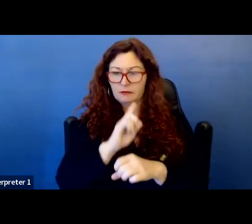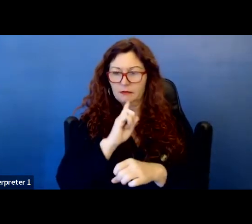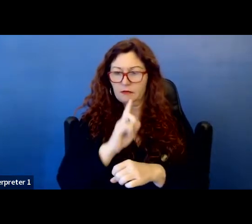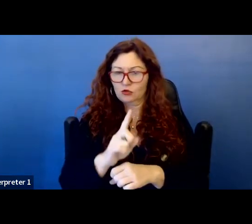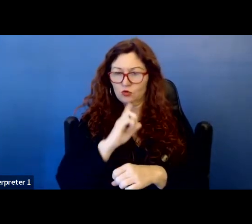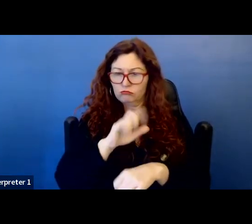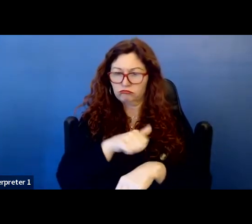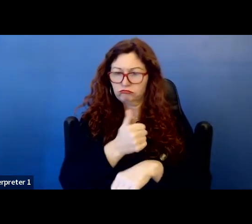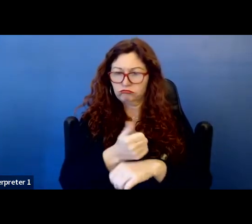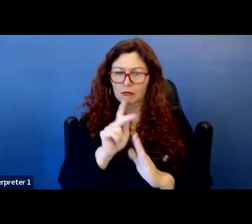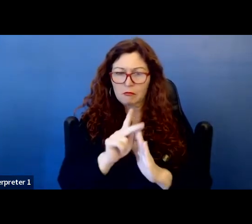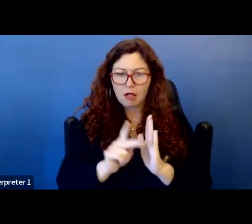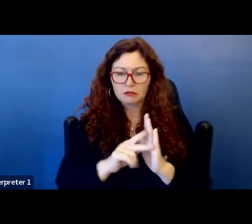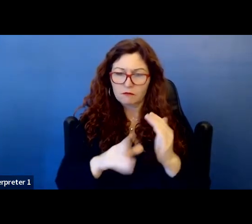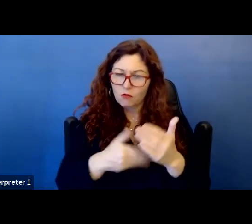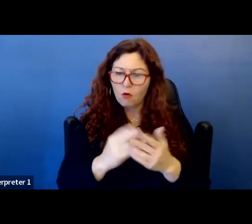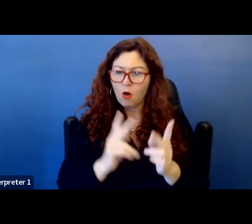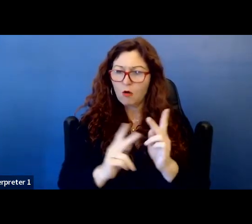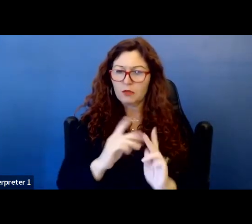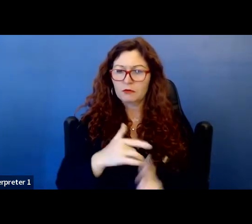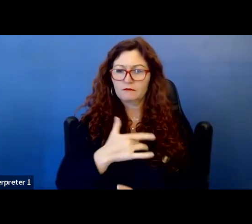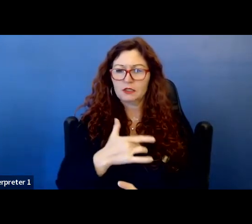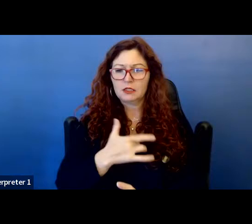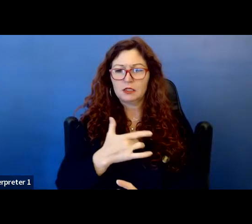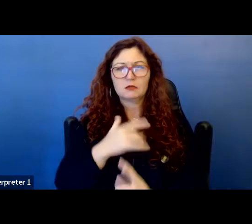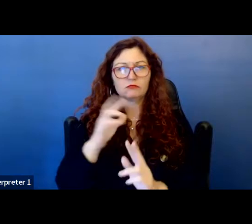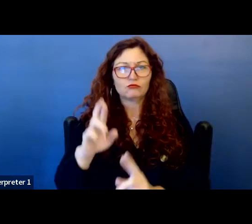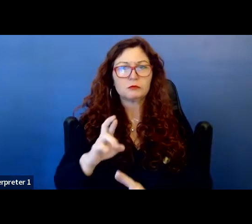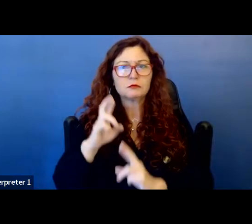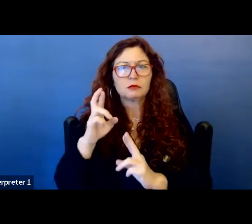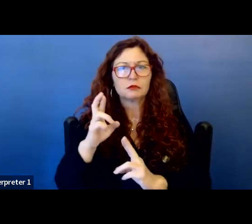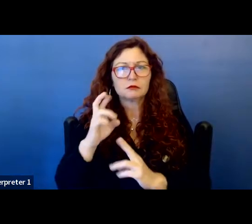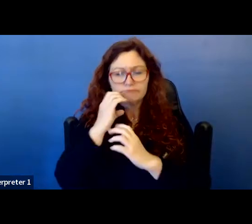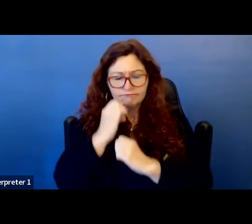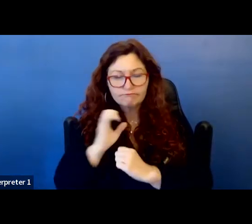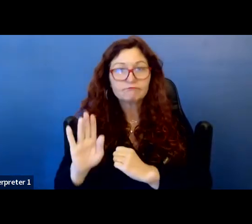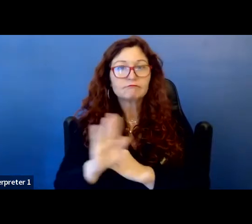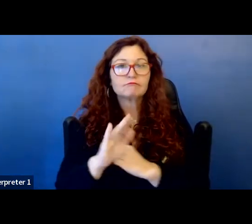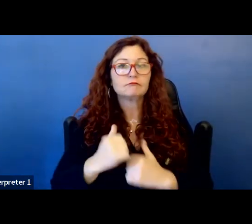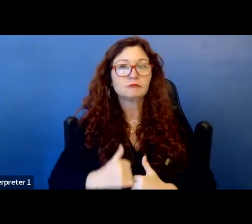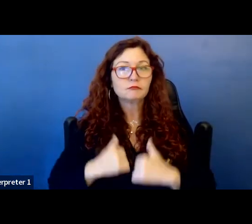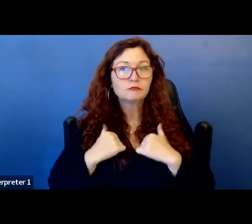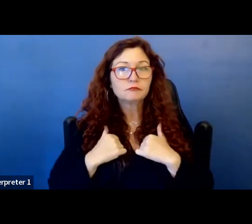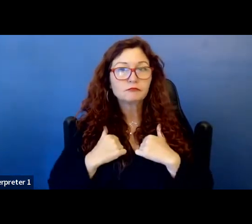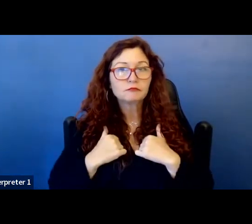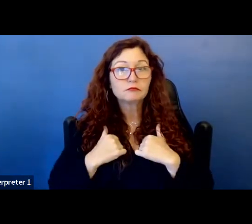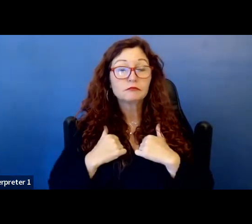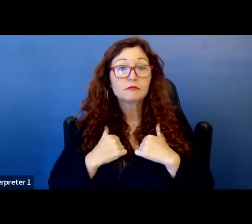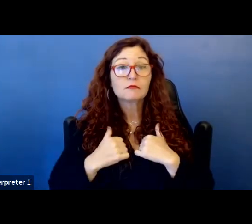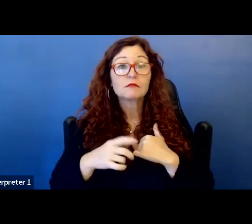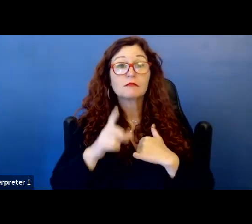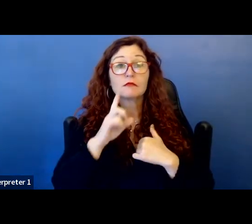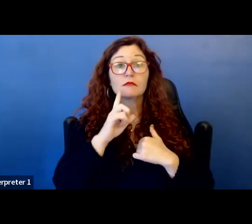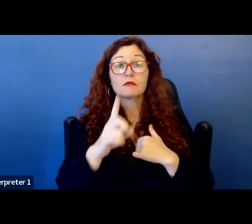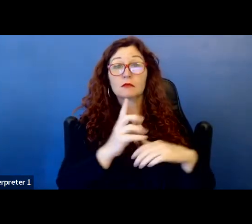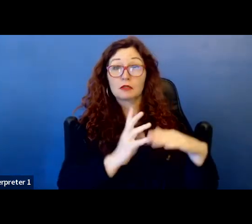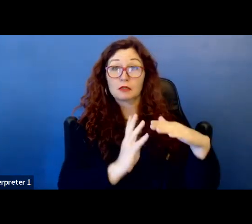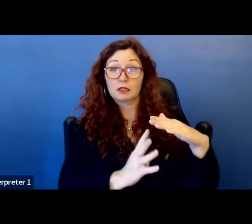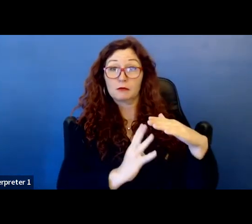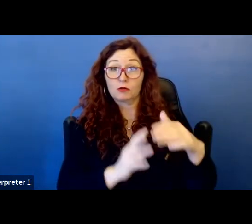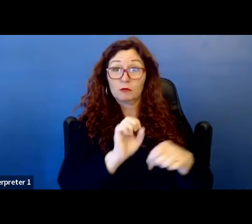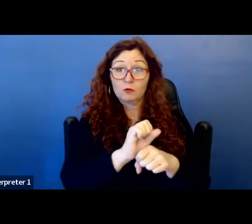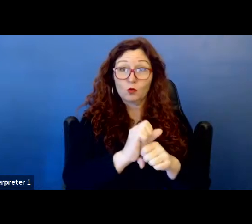and the value of our work workers defense project members including low-wage immigrant construction workers are fighting against discrimination